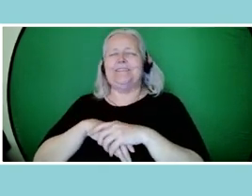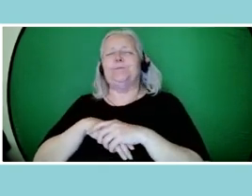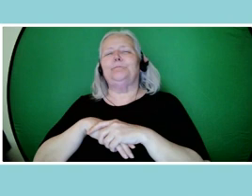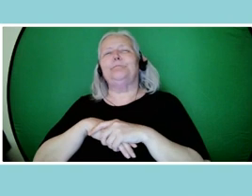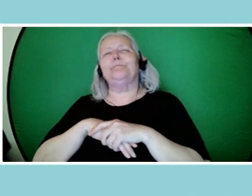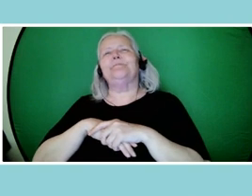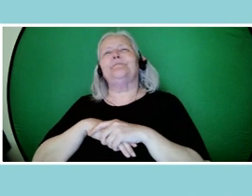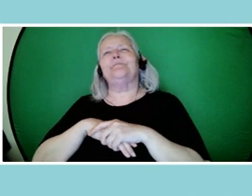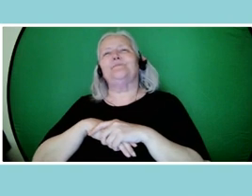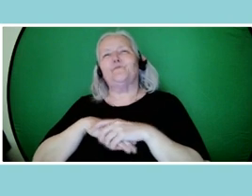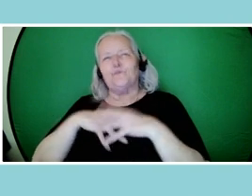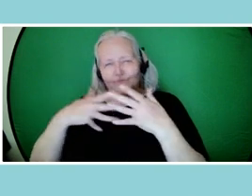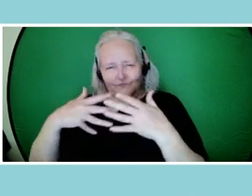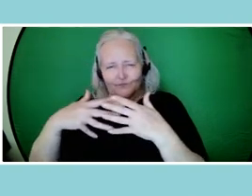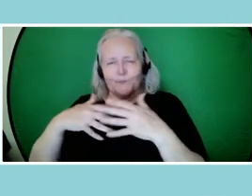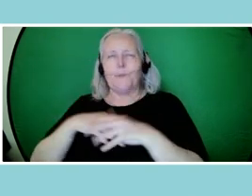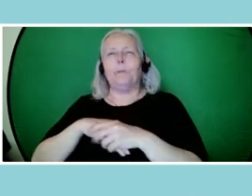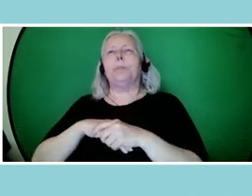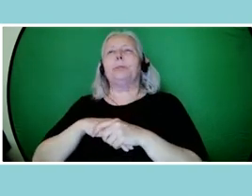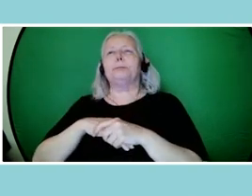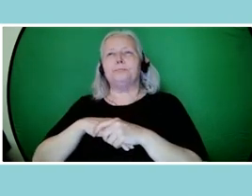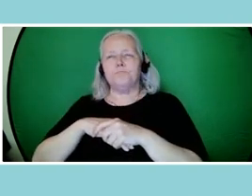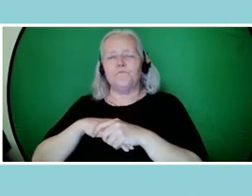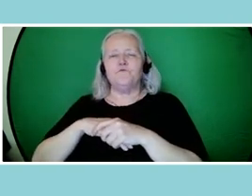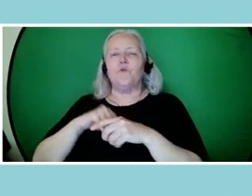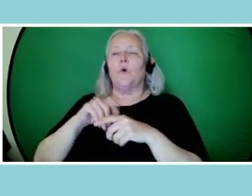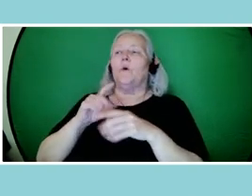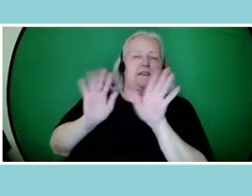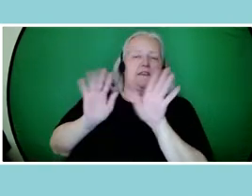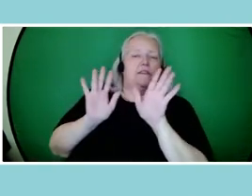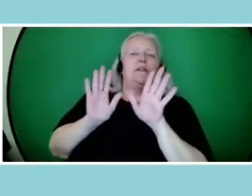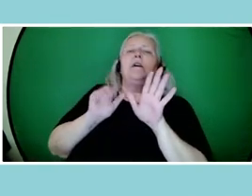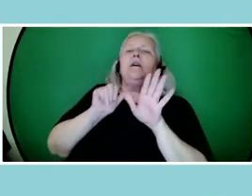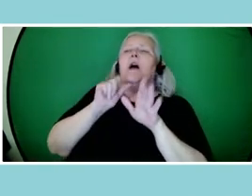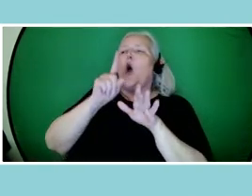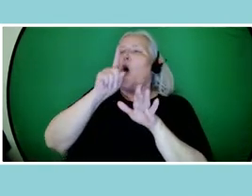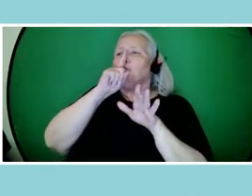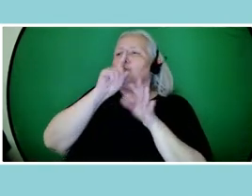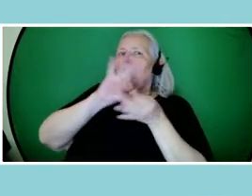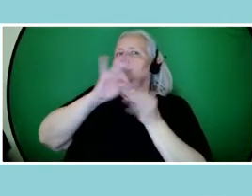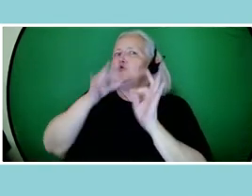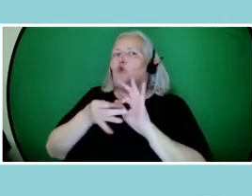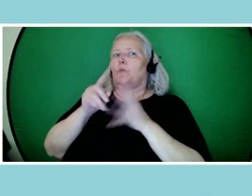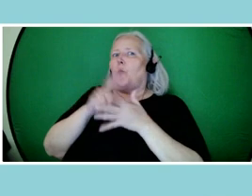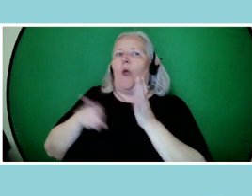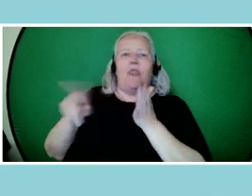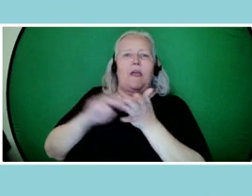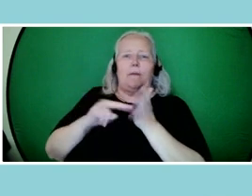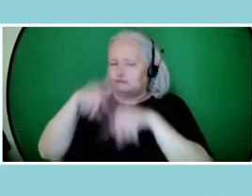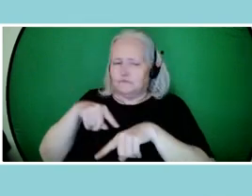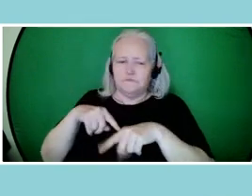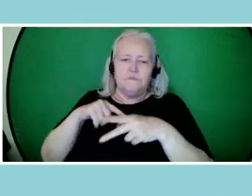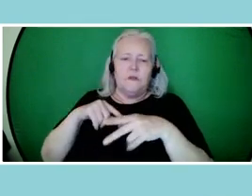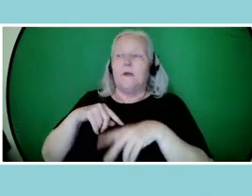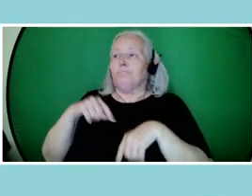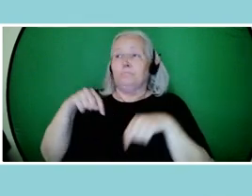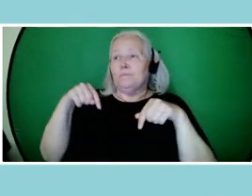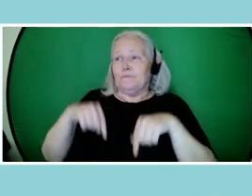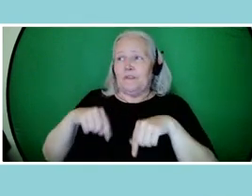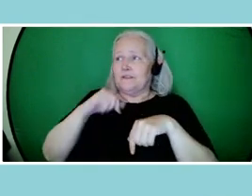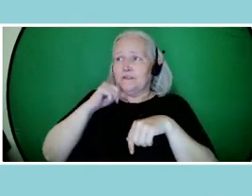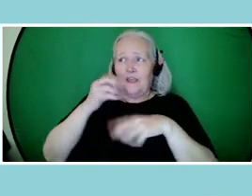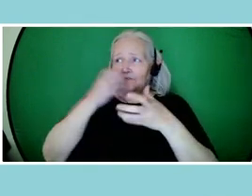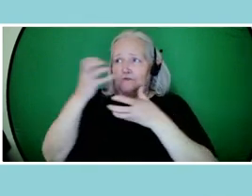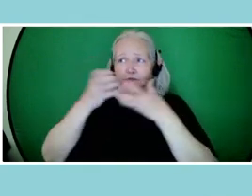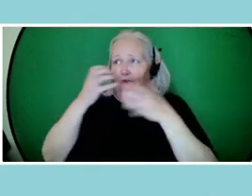Right. So name the behavior and put a name. Establish norms, I've already talked about this, and then give